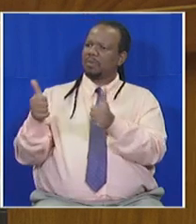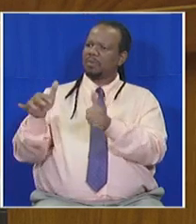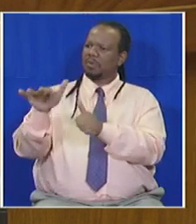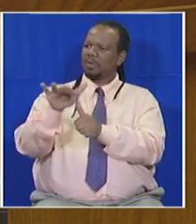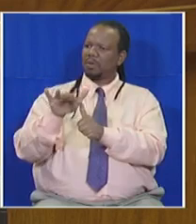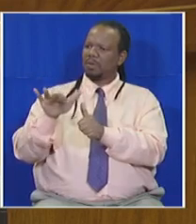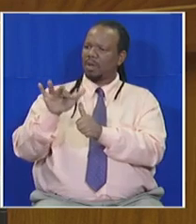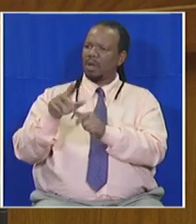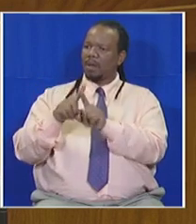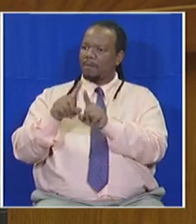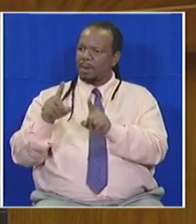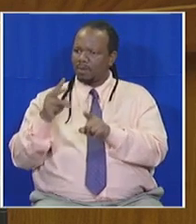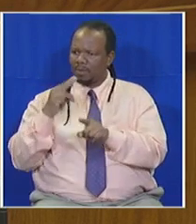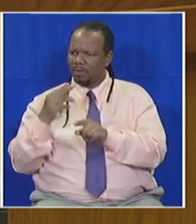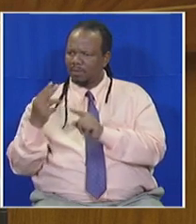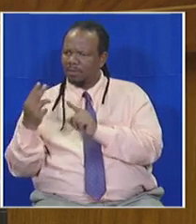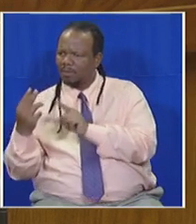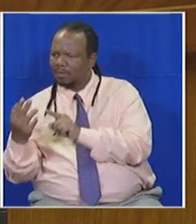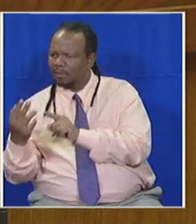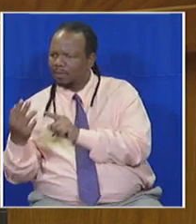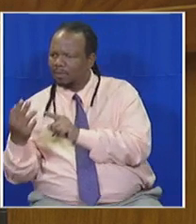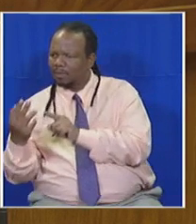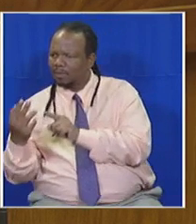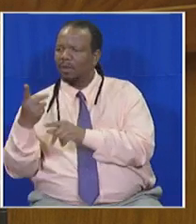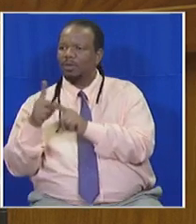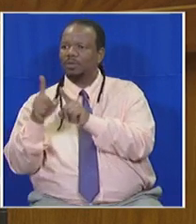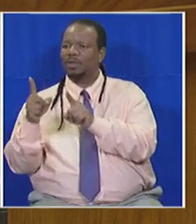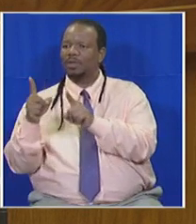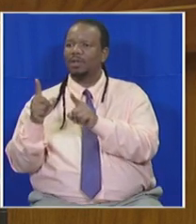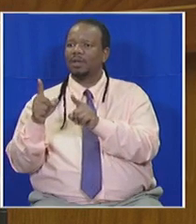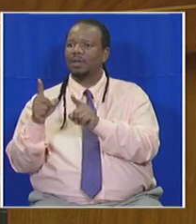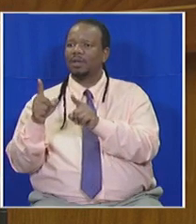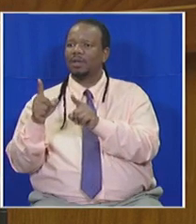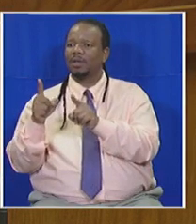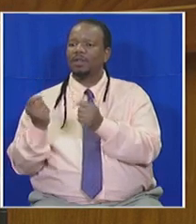get closer, the color green becomes faded.